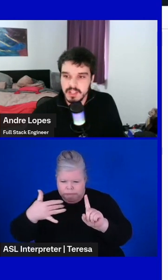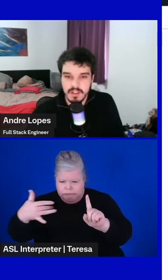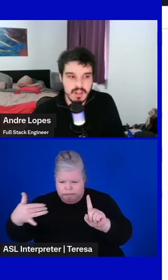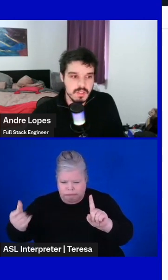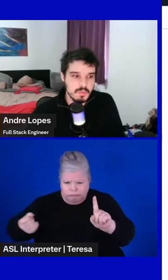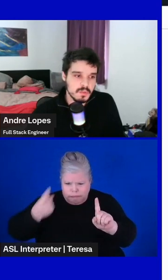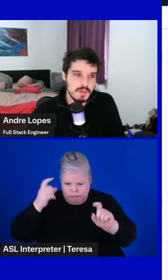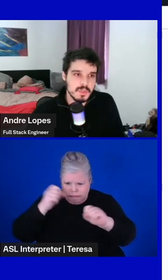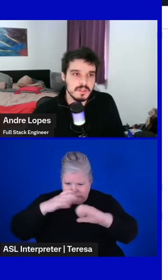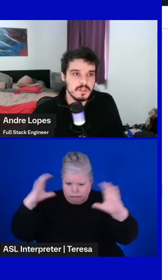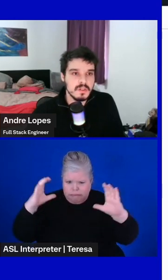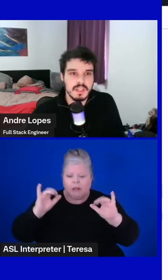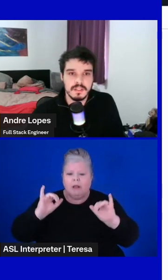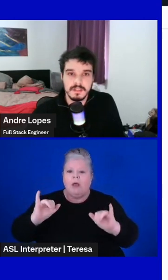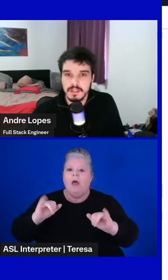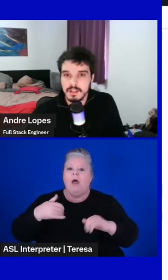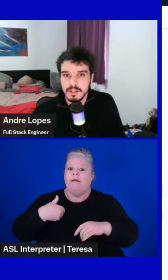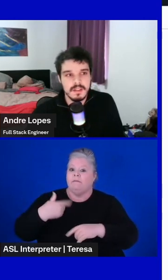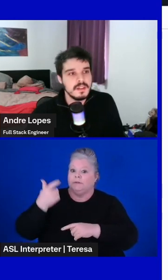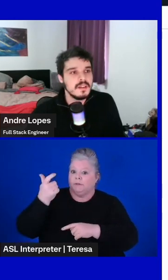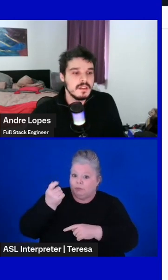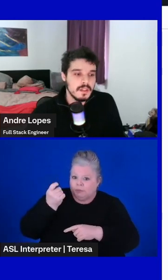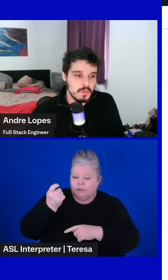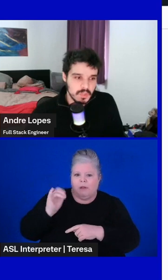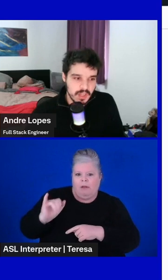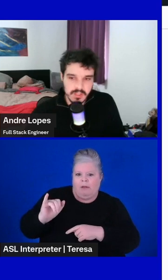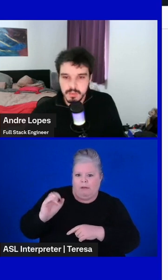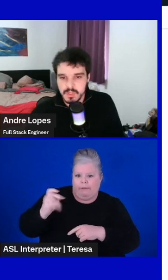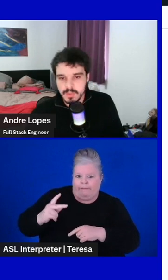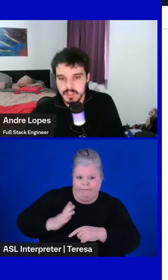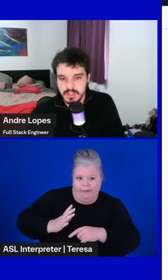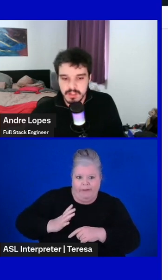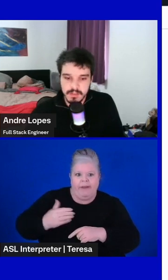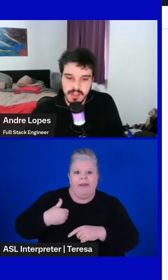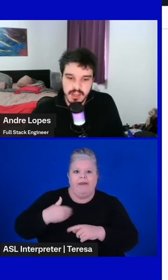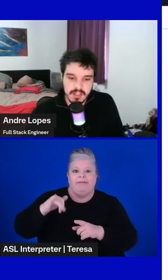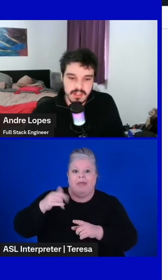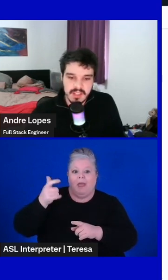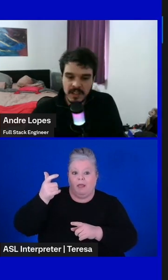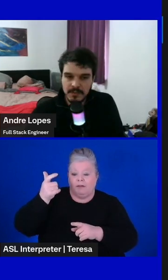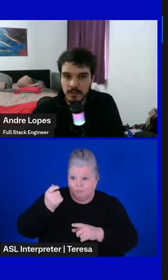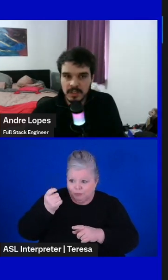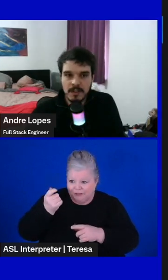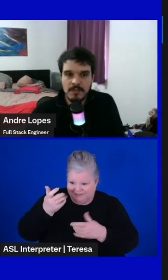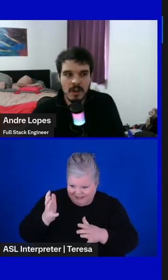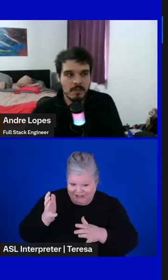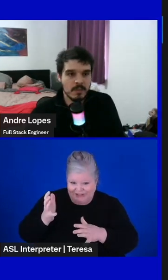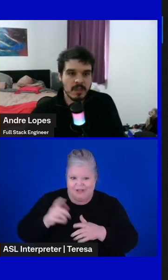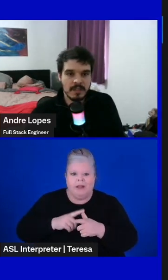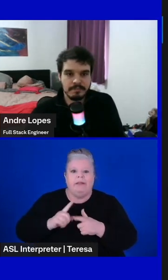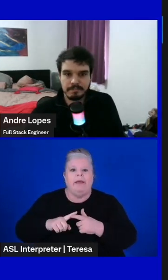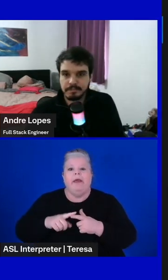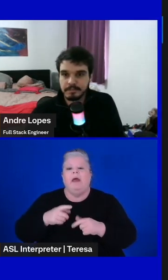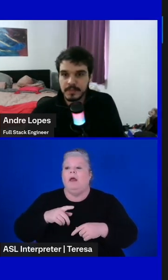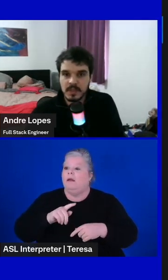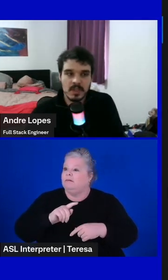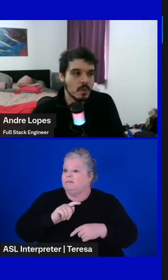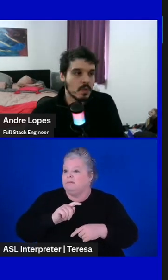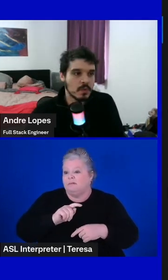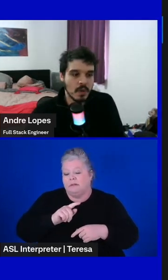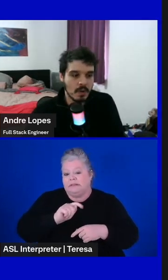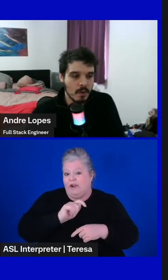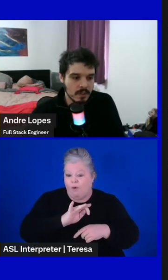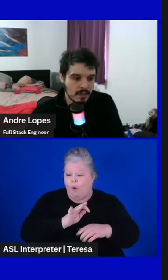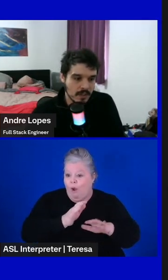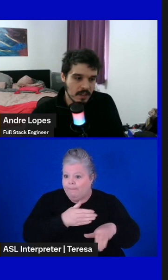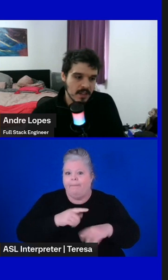then you have like, oh, you have a subscription. Okay, you would have the subscription here. And aside from Terraform, you can just